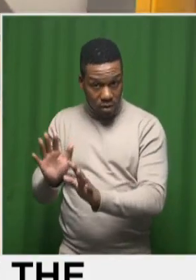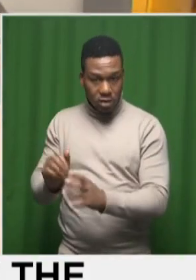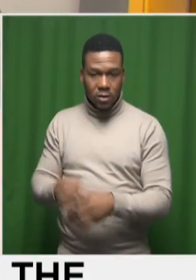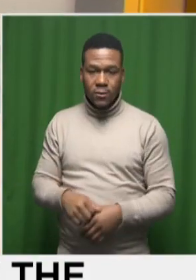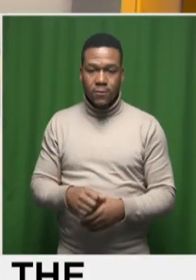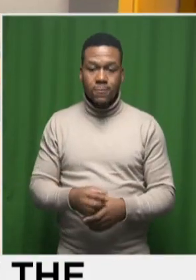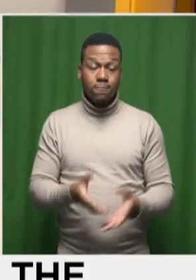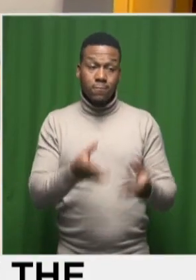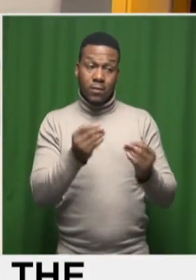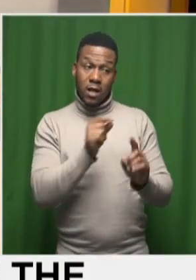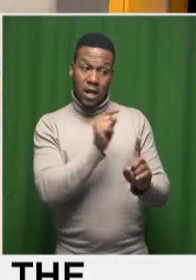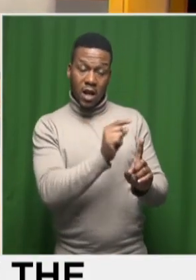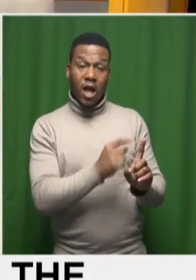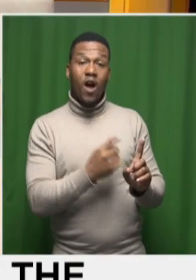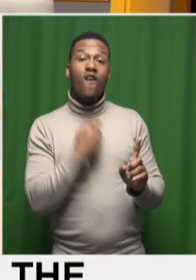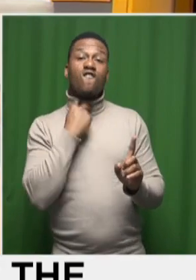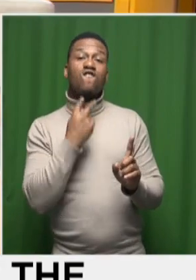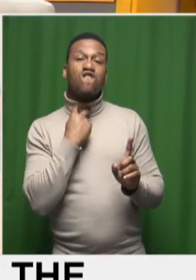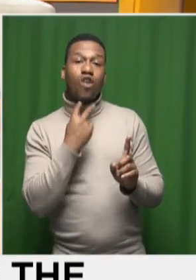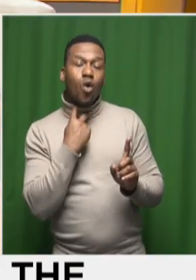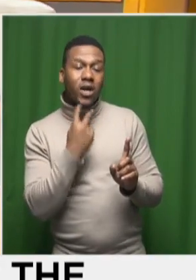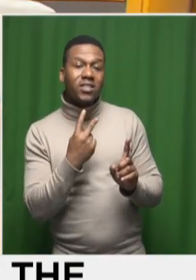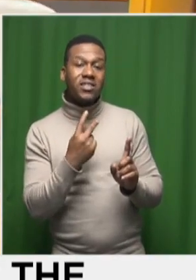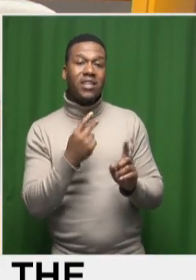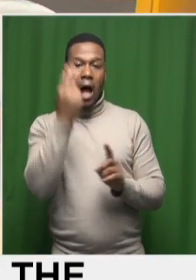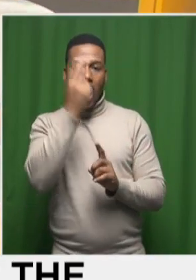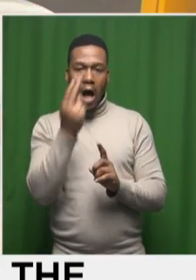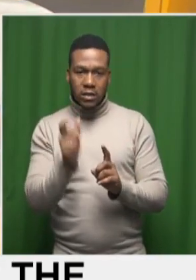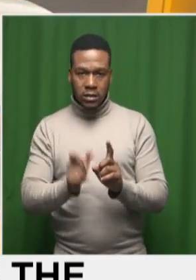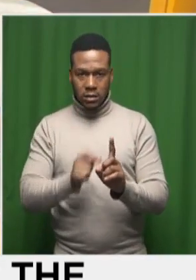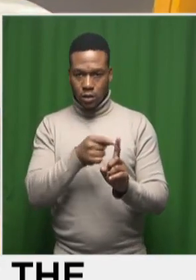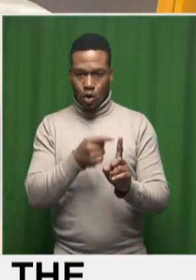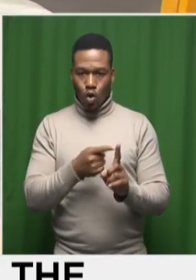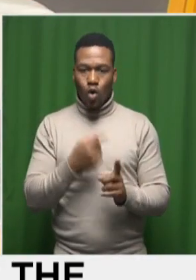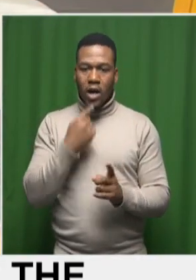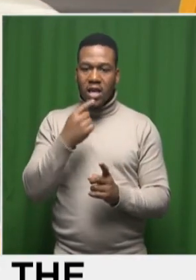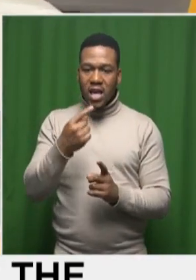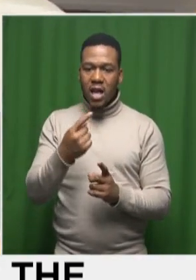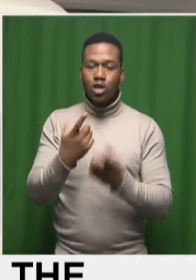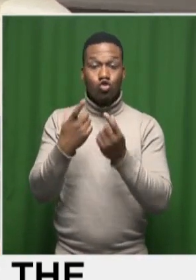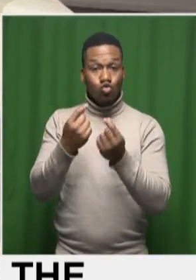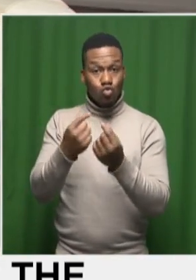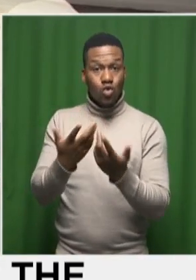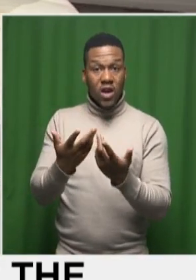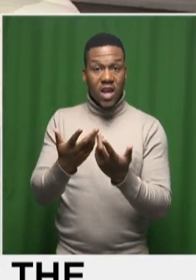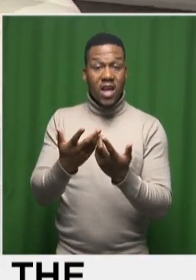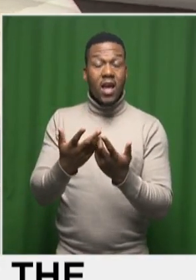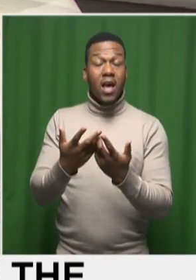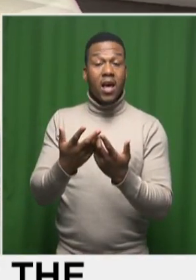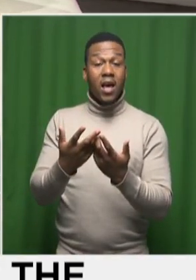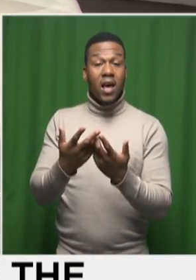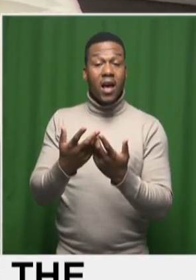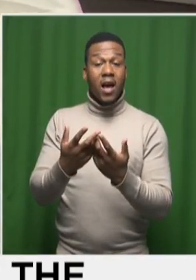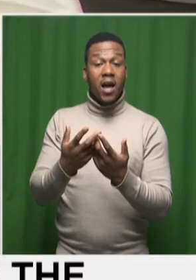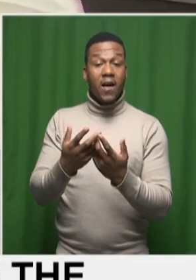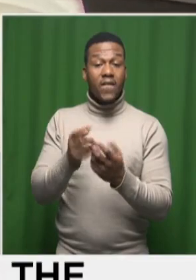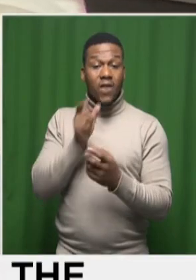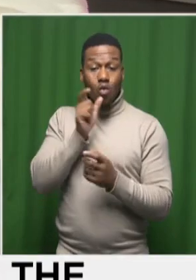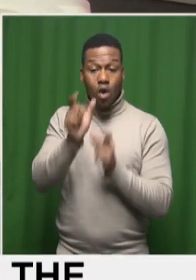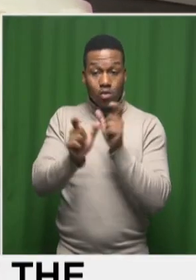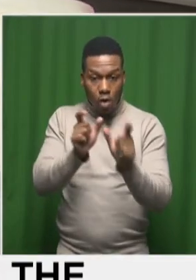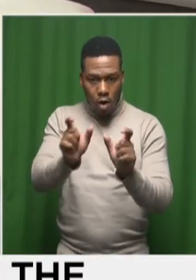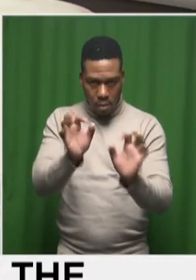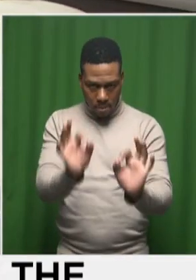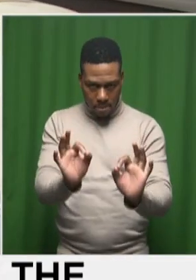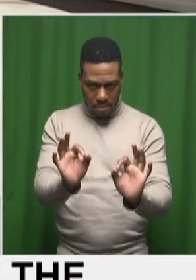a voiceover artist, so he could actually lay down a version of this verse. He does